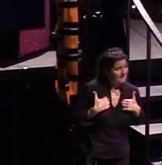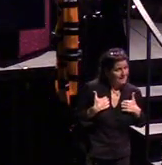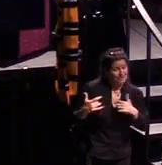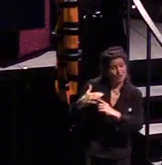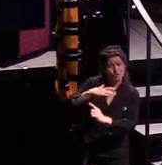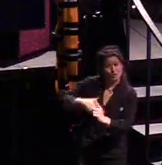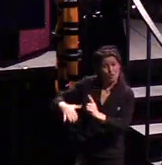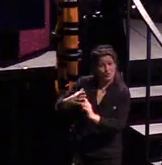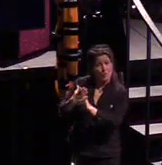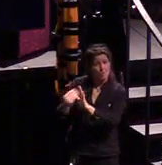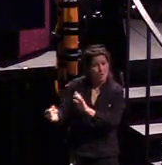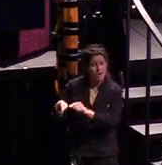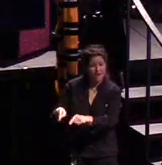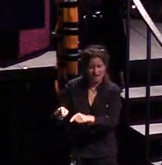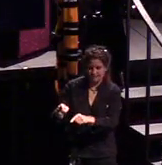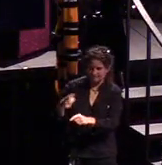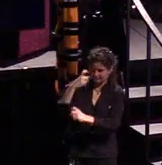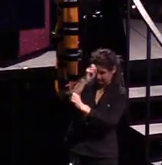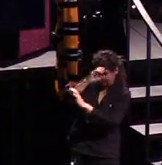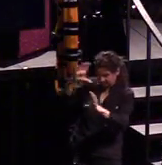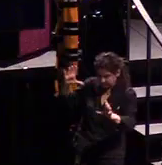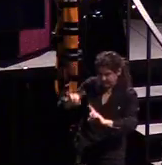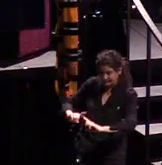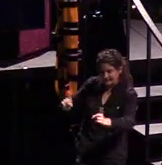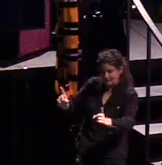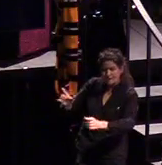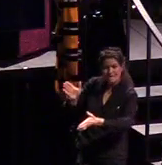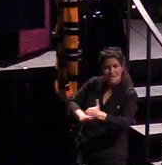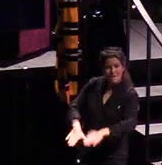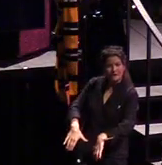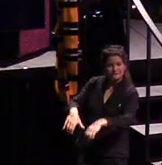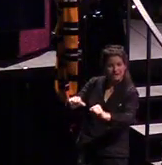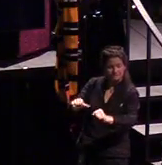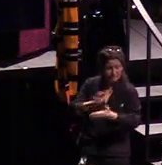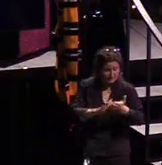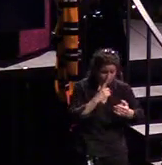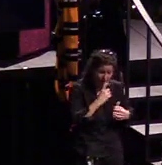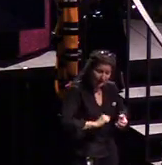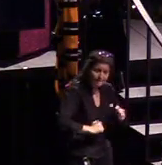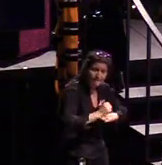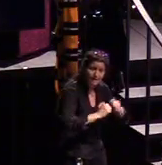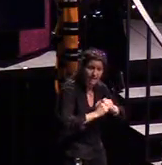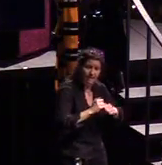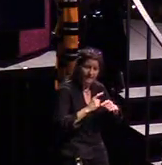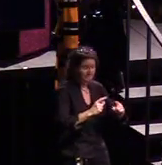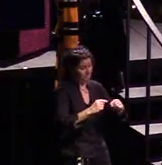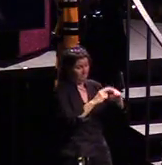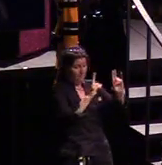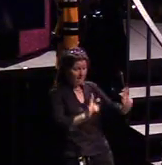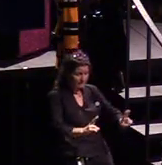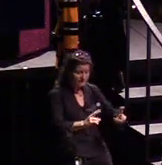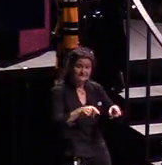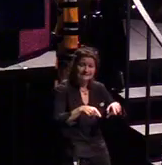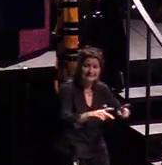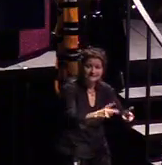difference from the outset we can create less disabling spaces systems and attitudes